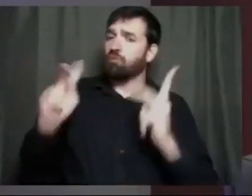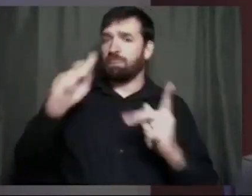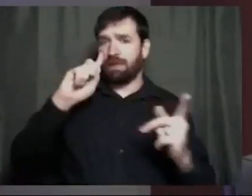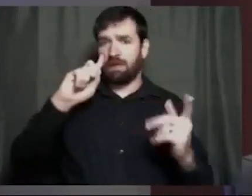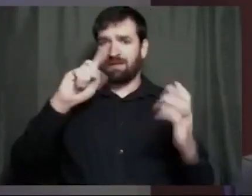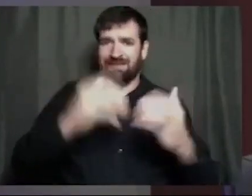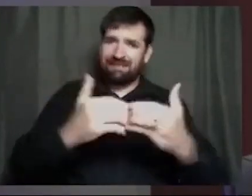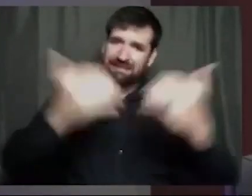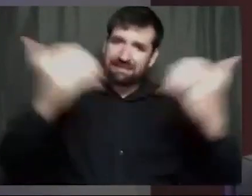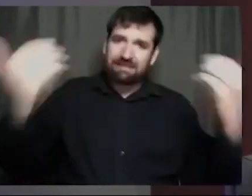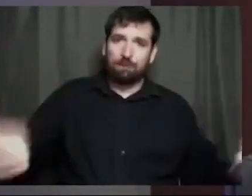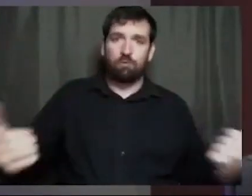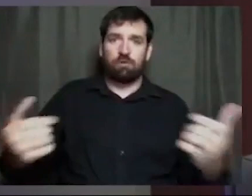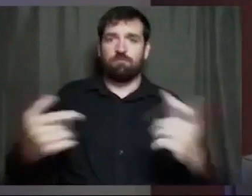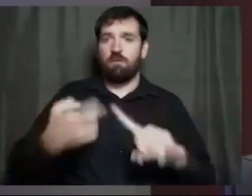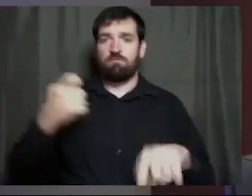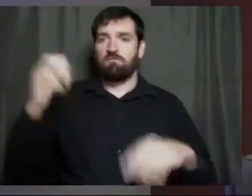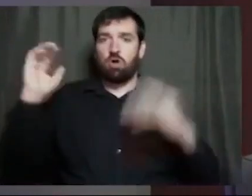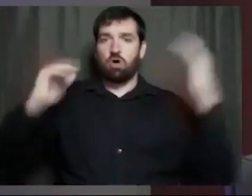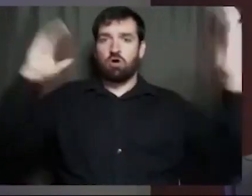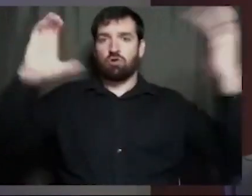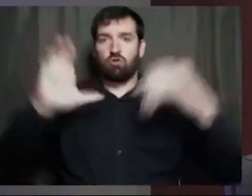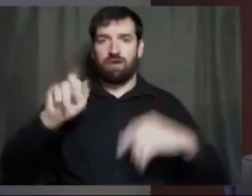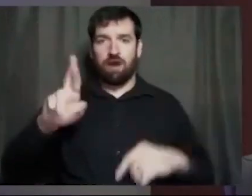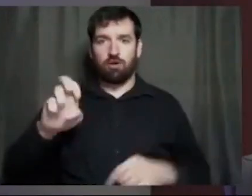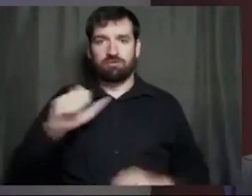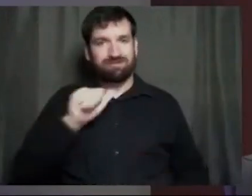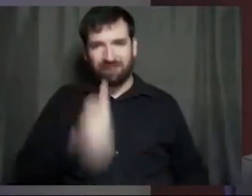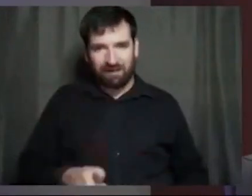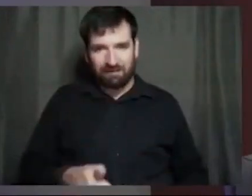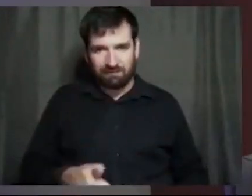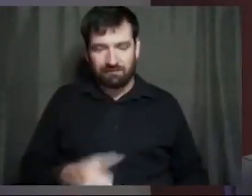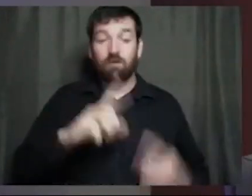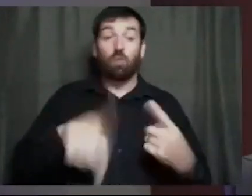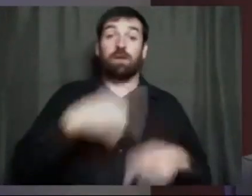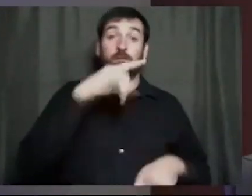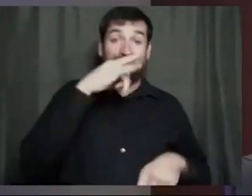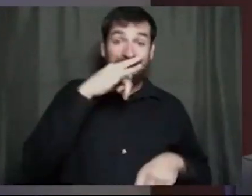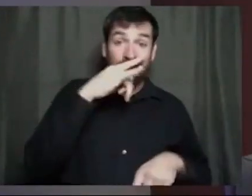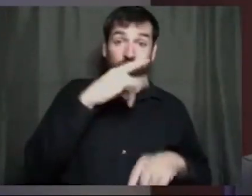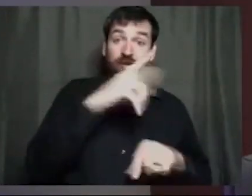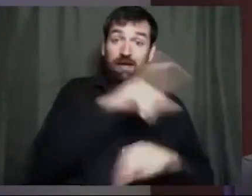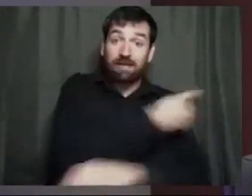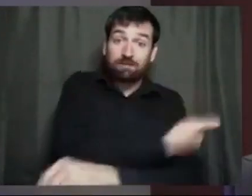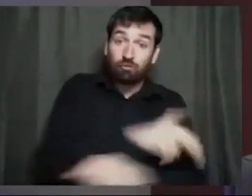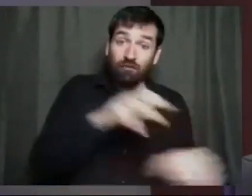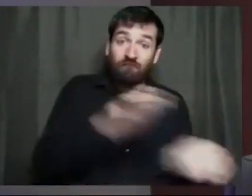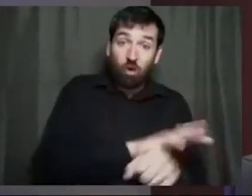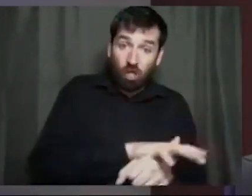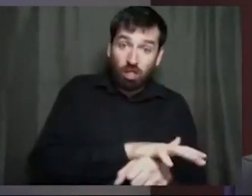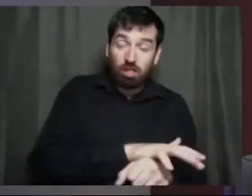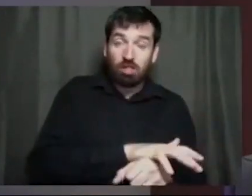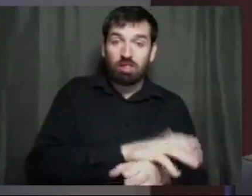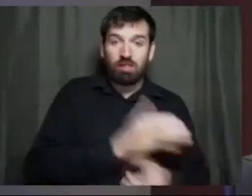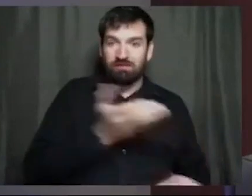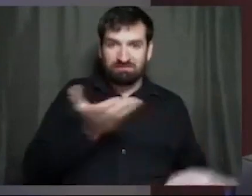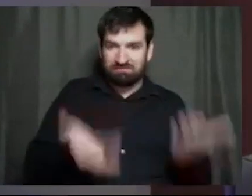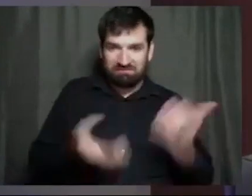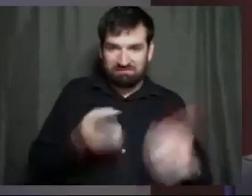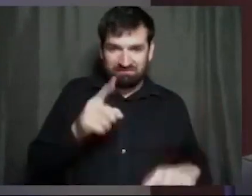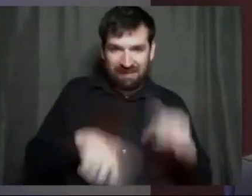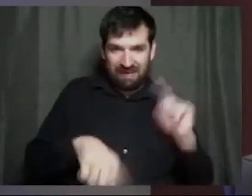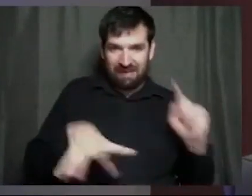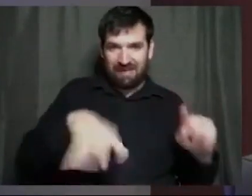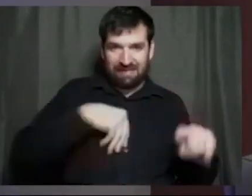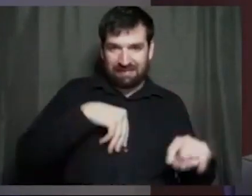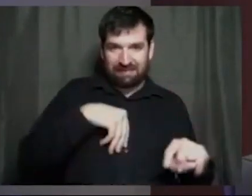but they're not. So when pediatric hospitals get full, then they may not be able to take children from the rural areas,